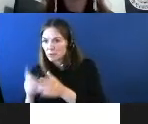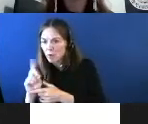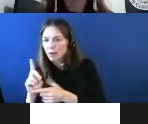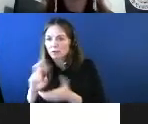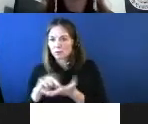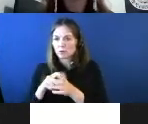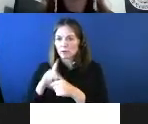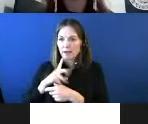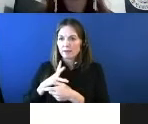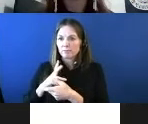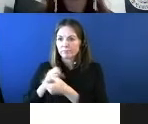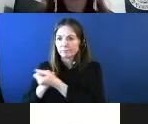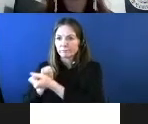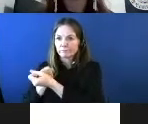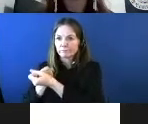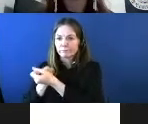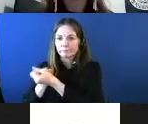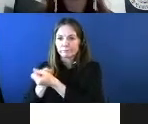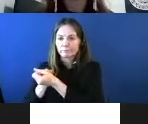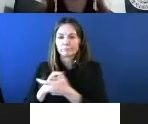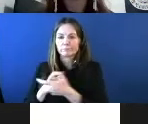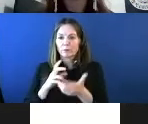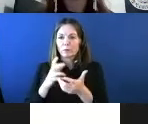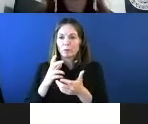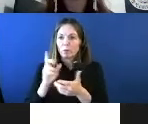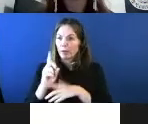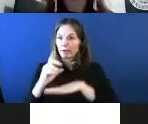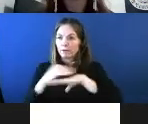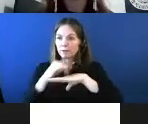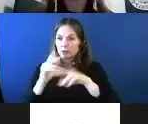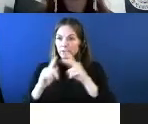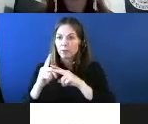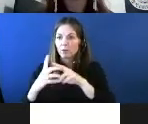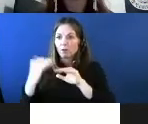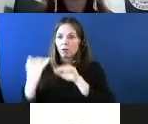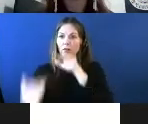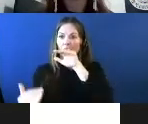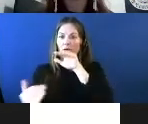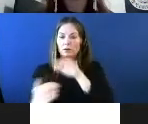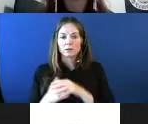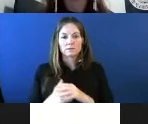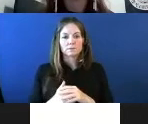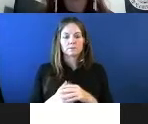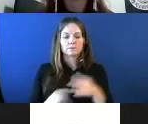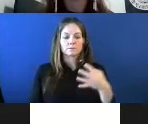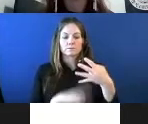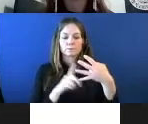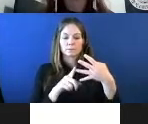people have inequities within our systems. On the partnership front, our team will work